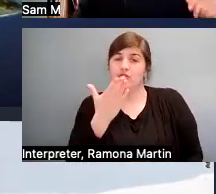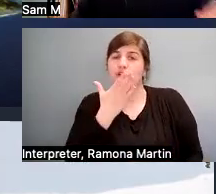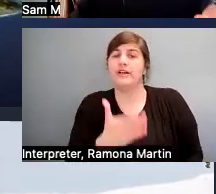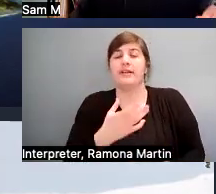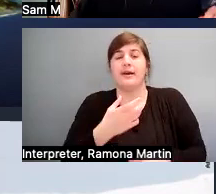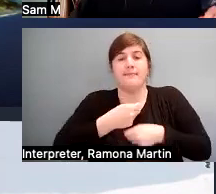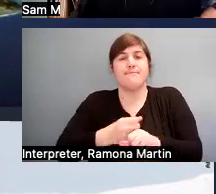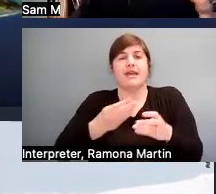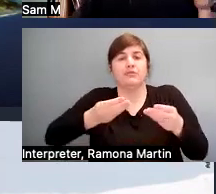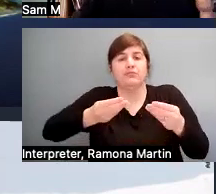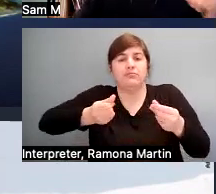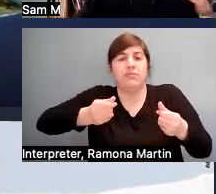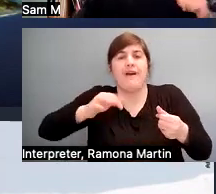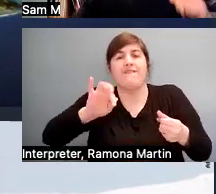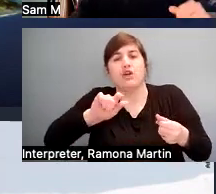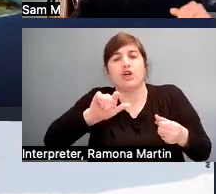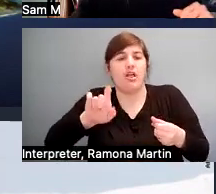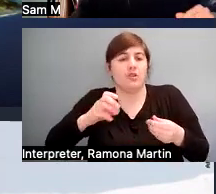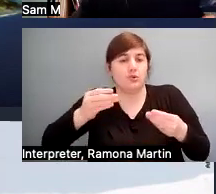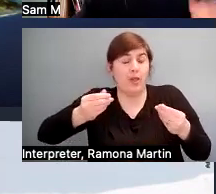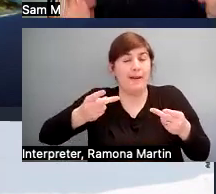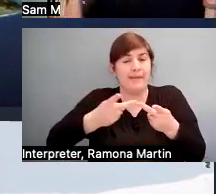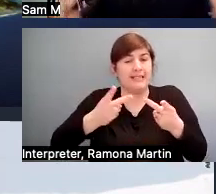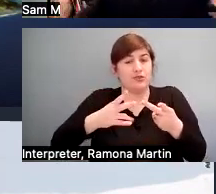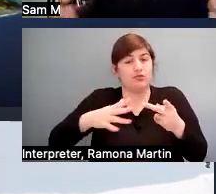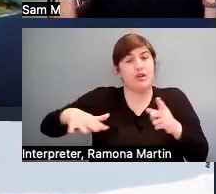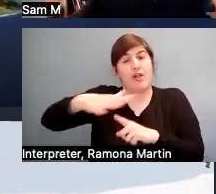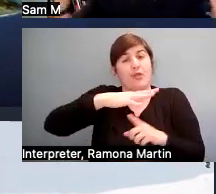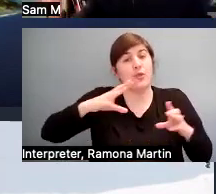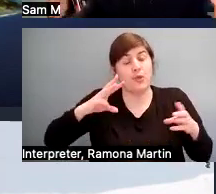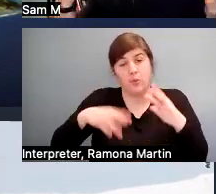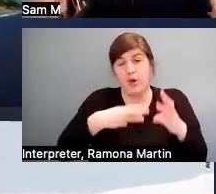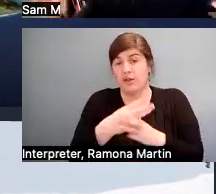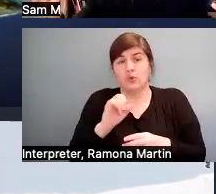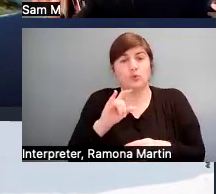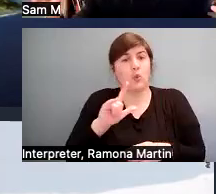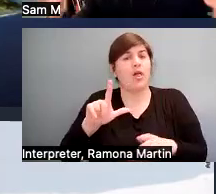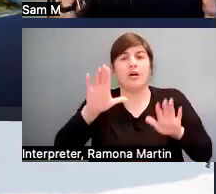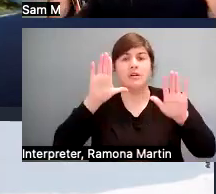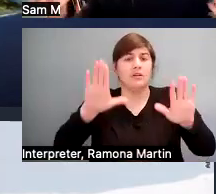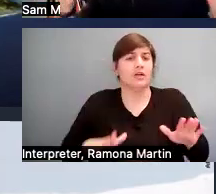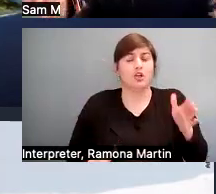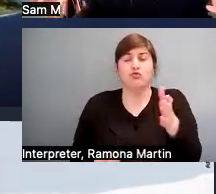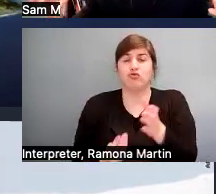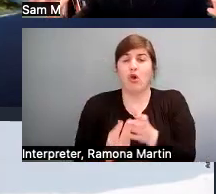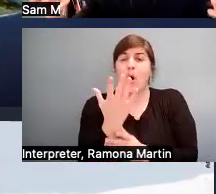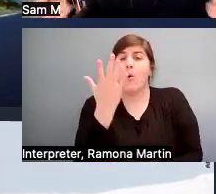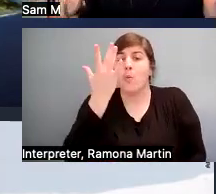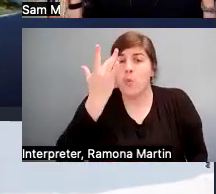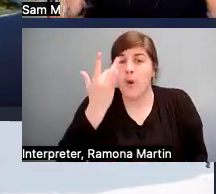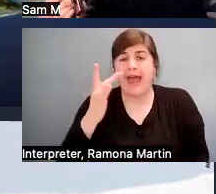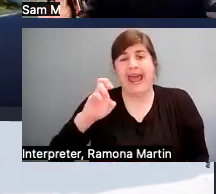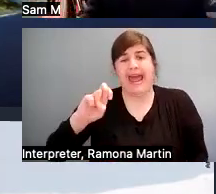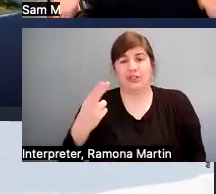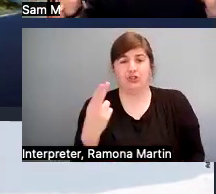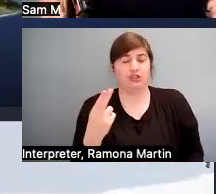fertile soil. So there are many places around the world where the soil is really good to grow on because of volcanic ash. It's got